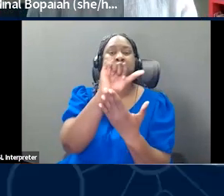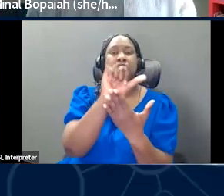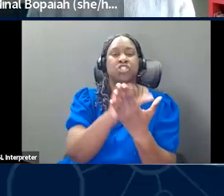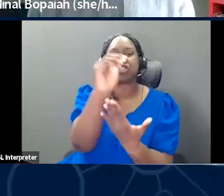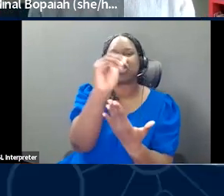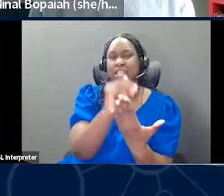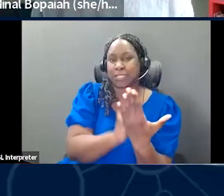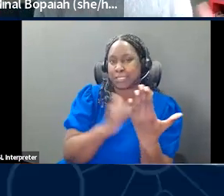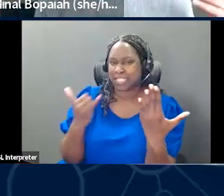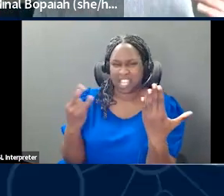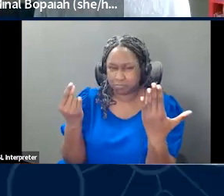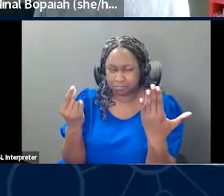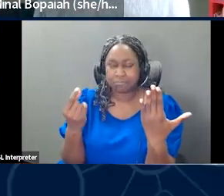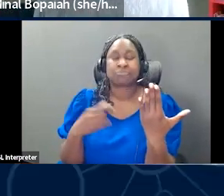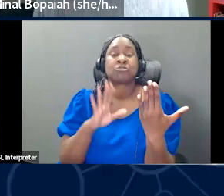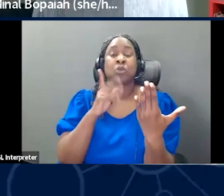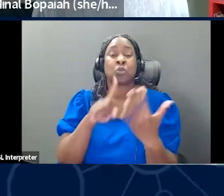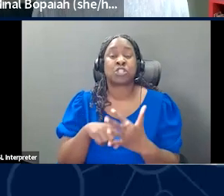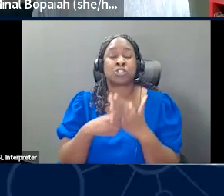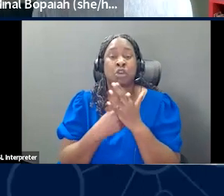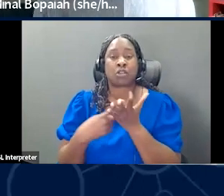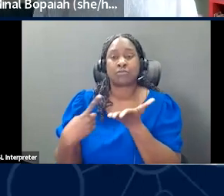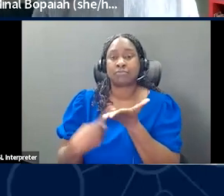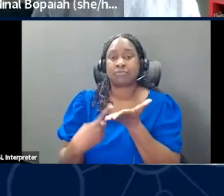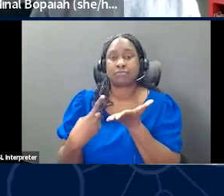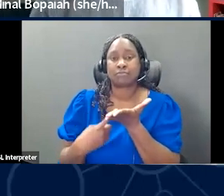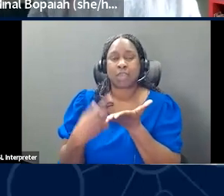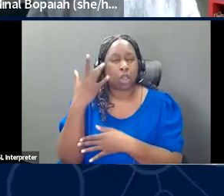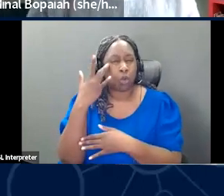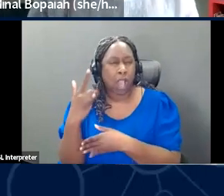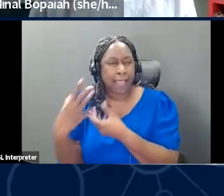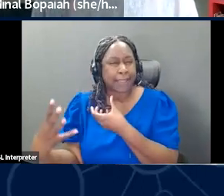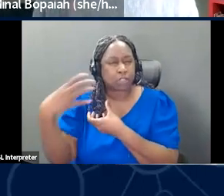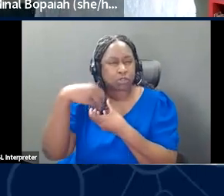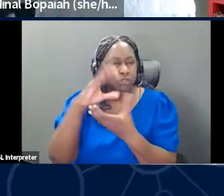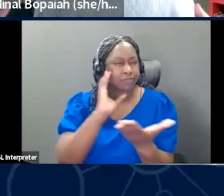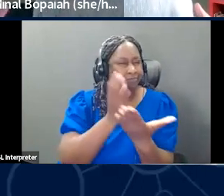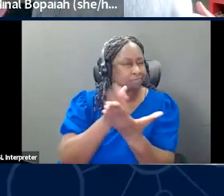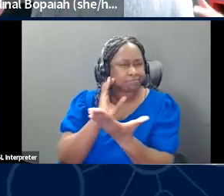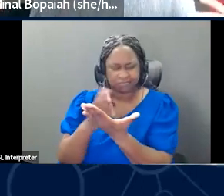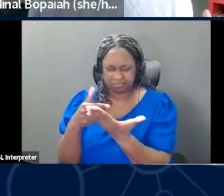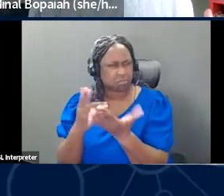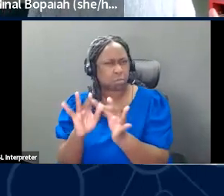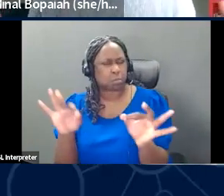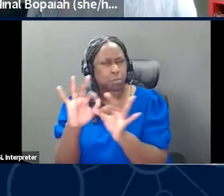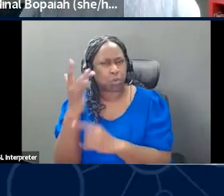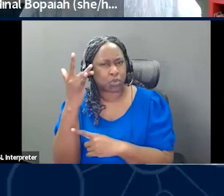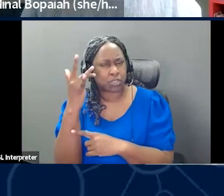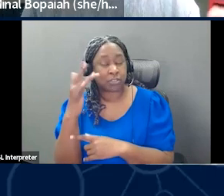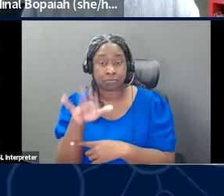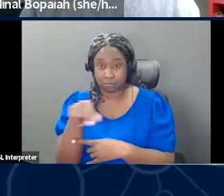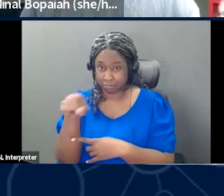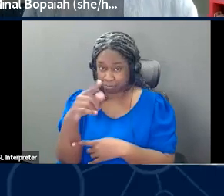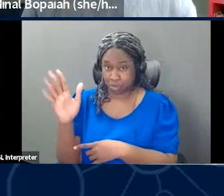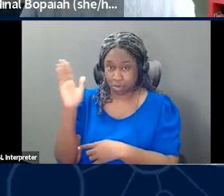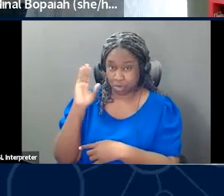today. So we're going to start by talking about why inclusive images matter. For those of you who have heard